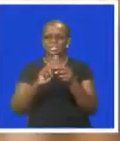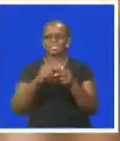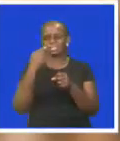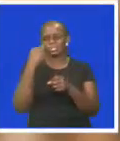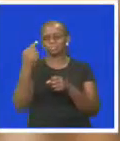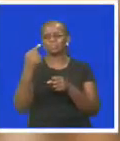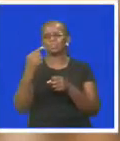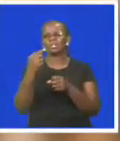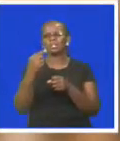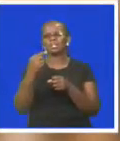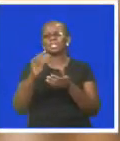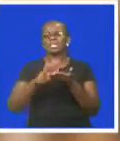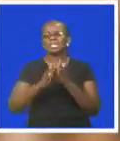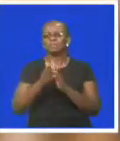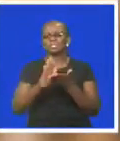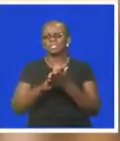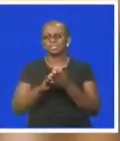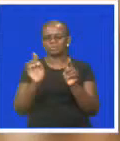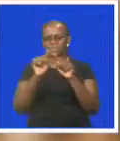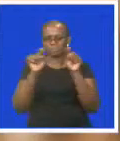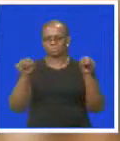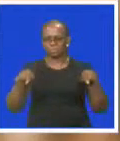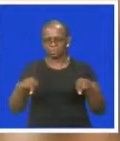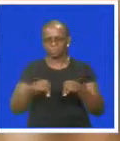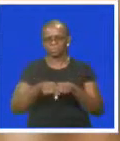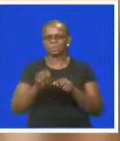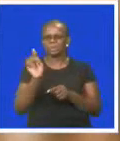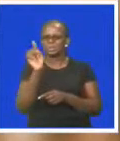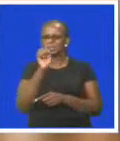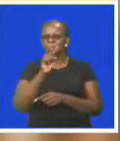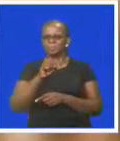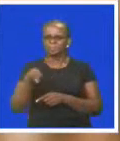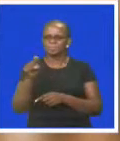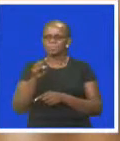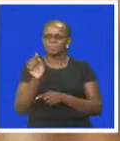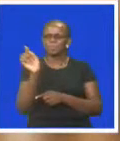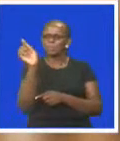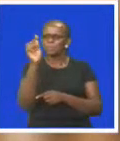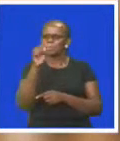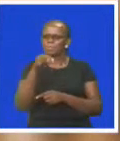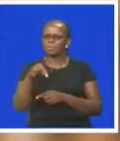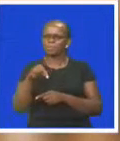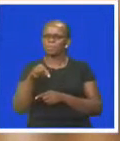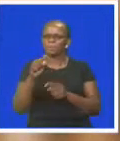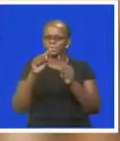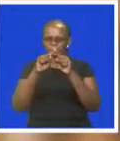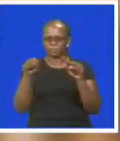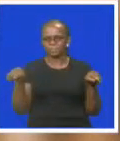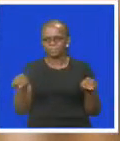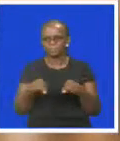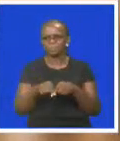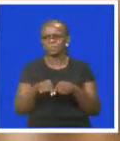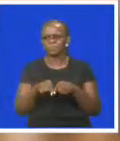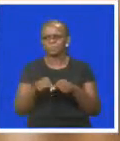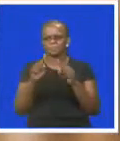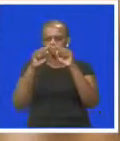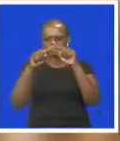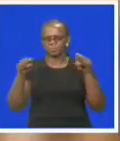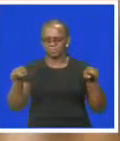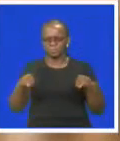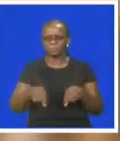again. Square, circle, crescent, triangle,